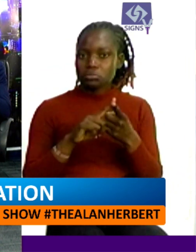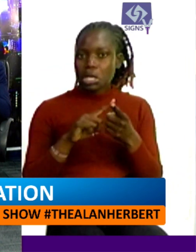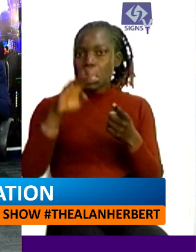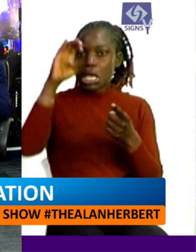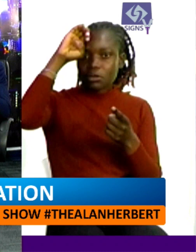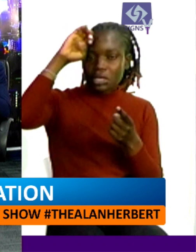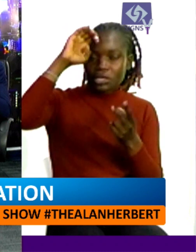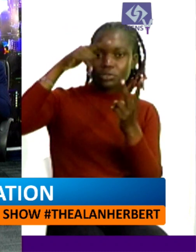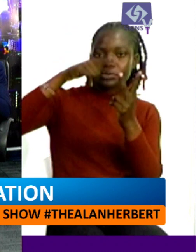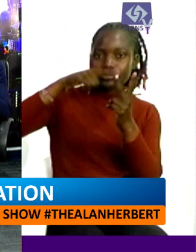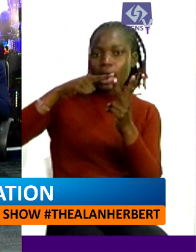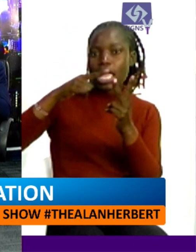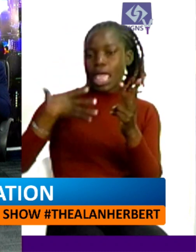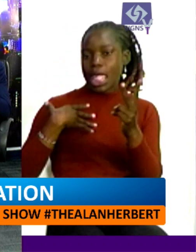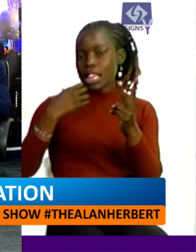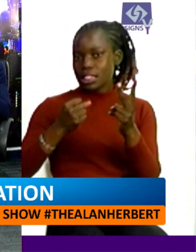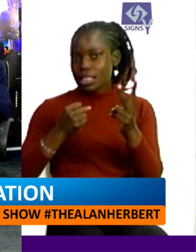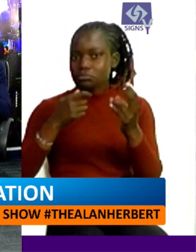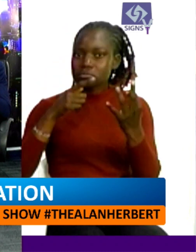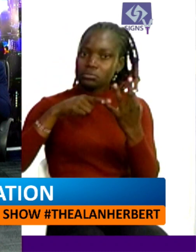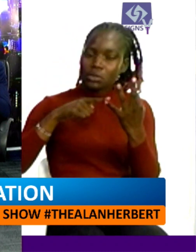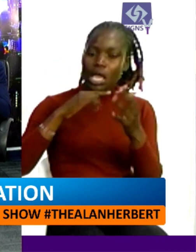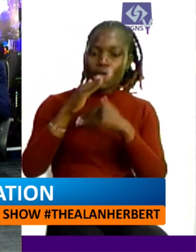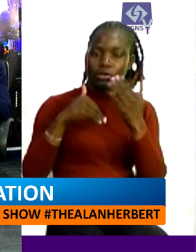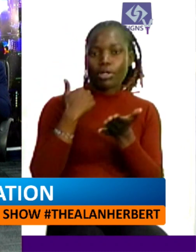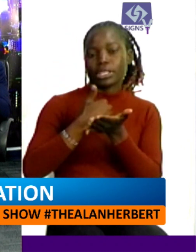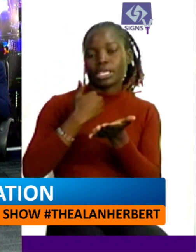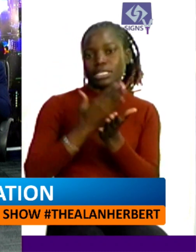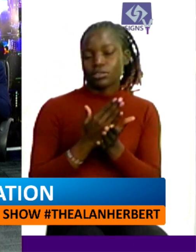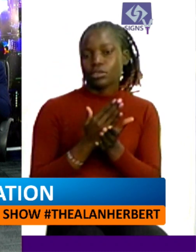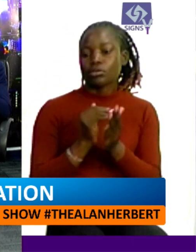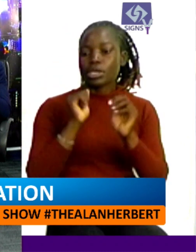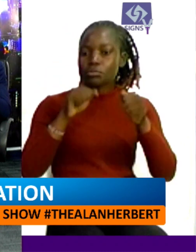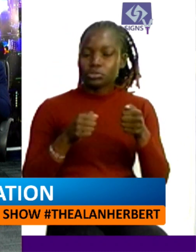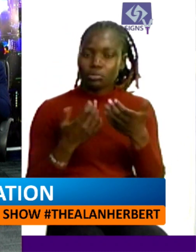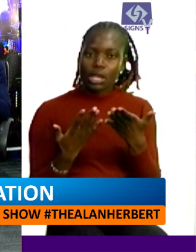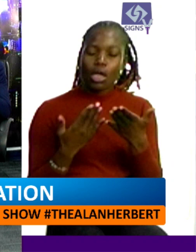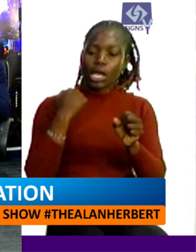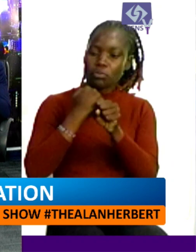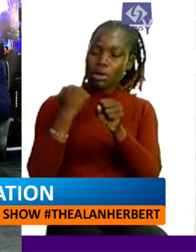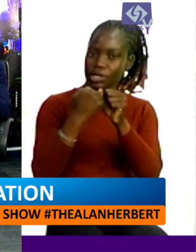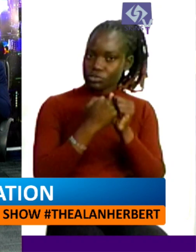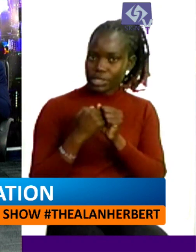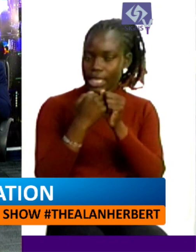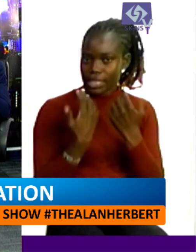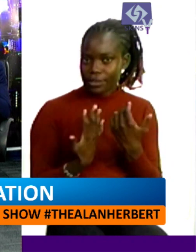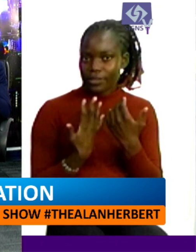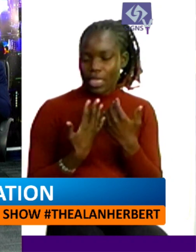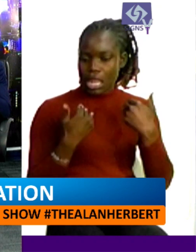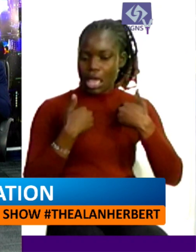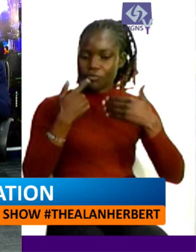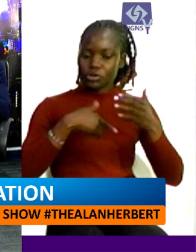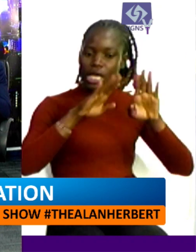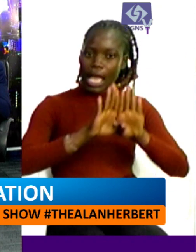education, in inclusive health, in all sectors. So we can come up together and come up with a